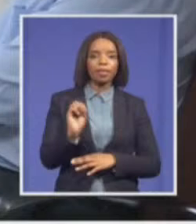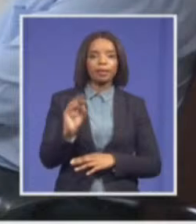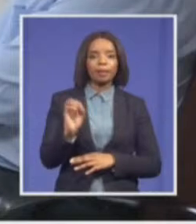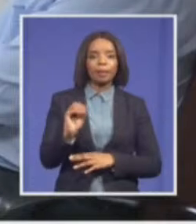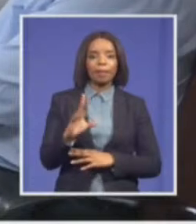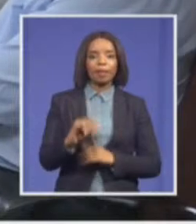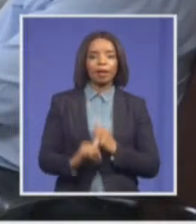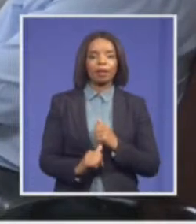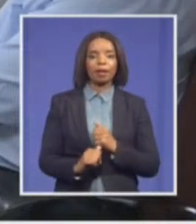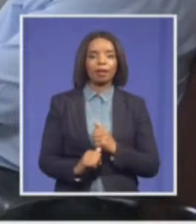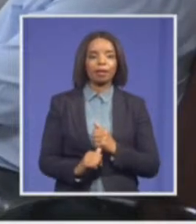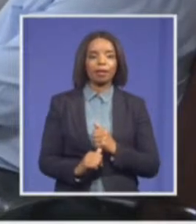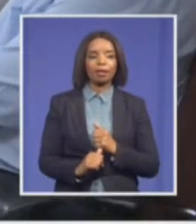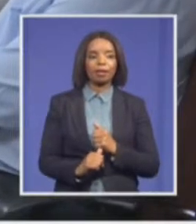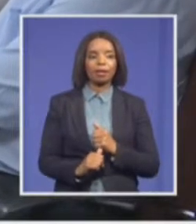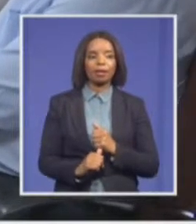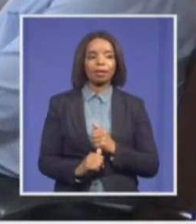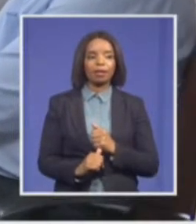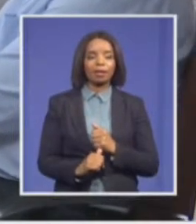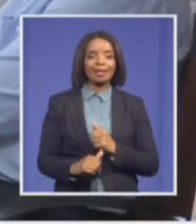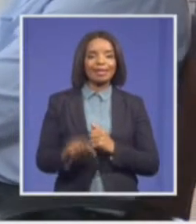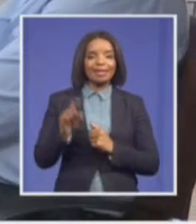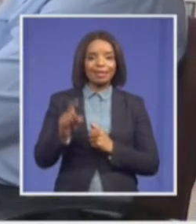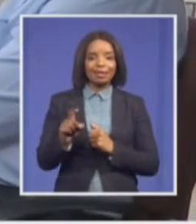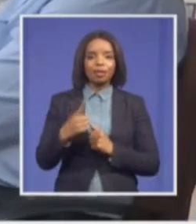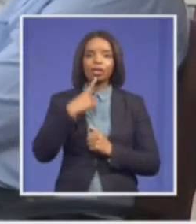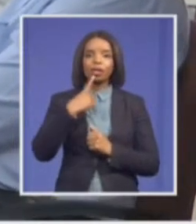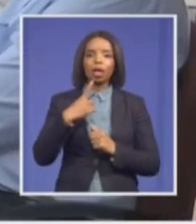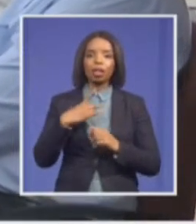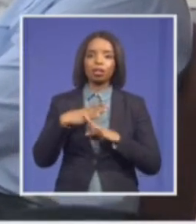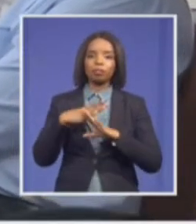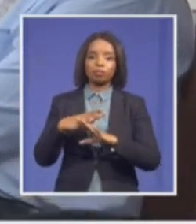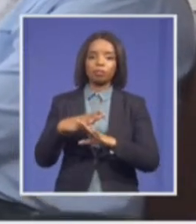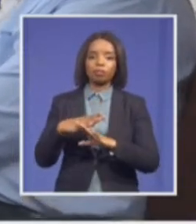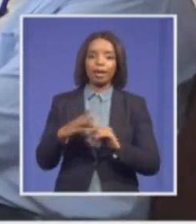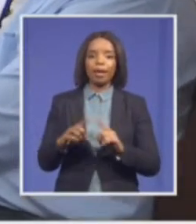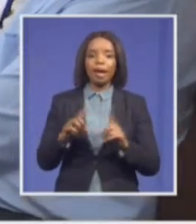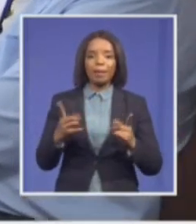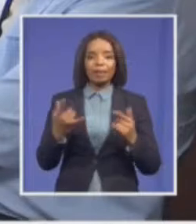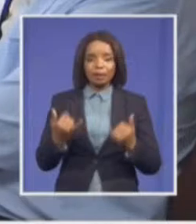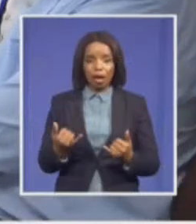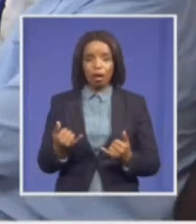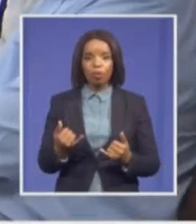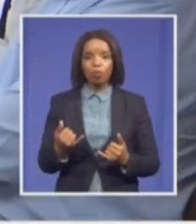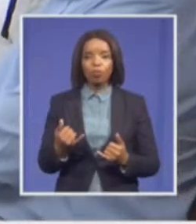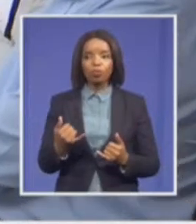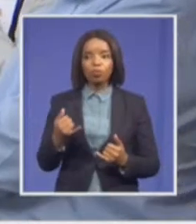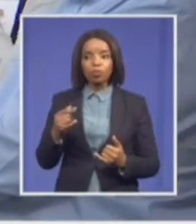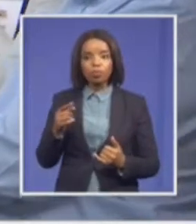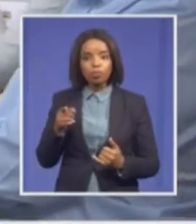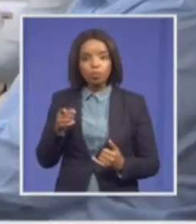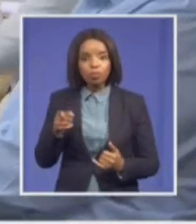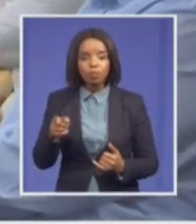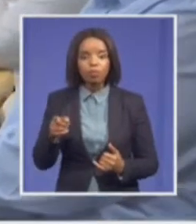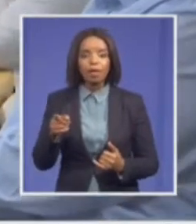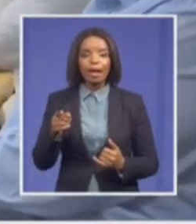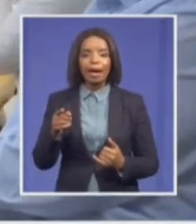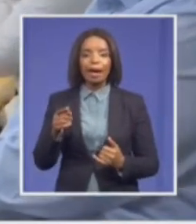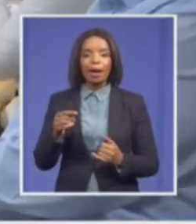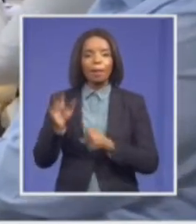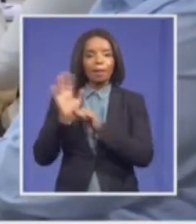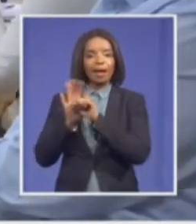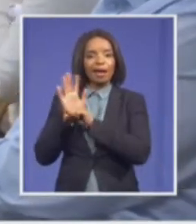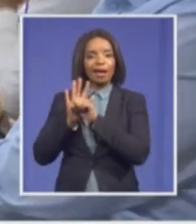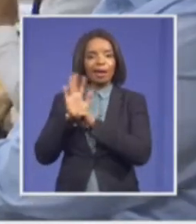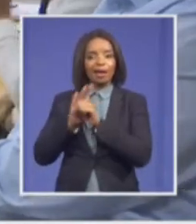Yeah. And the background leading to this interdict is what Mr. Advocate Banara has already related to us, which is around that